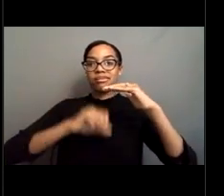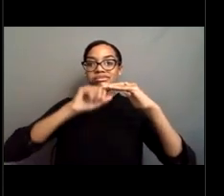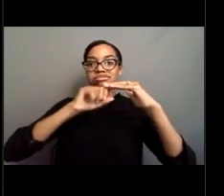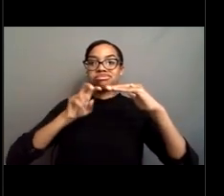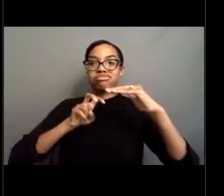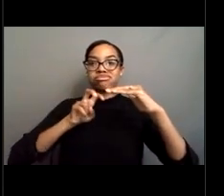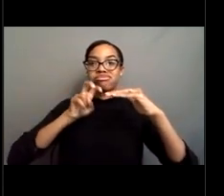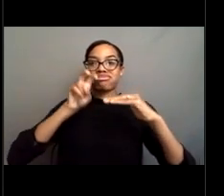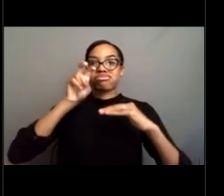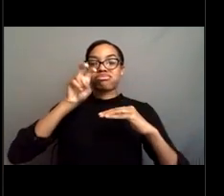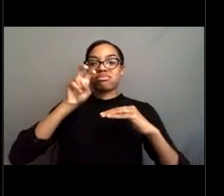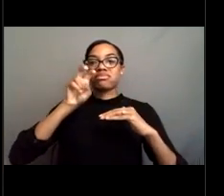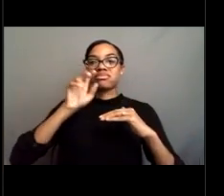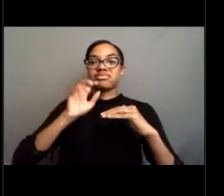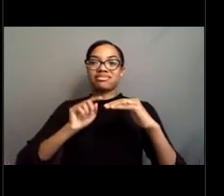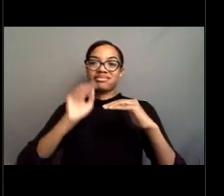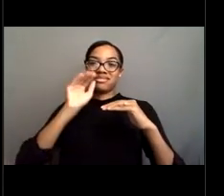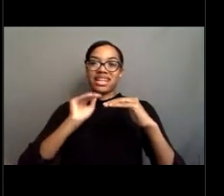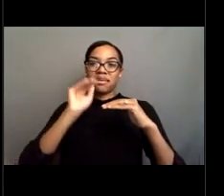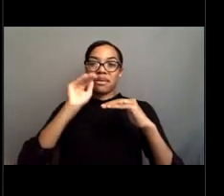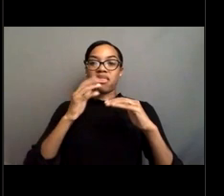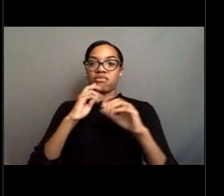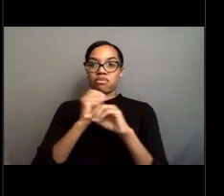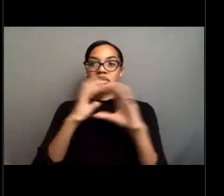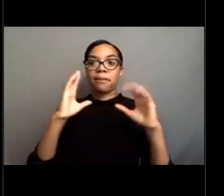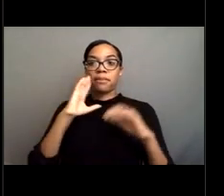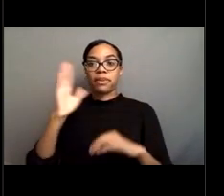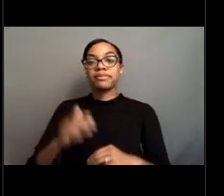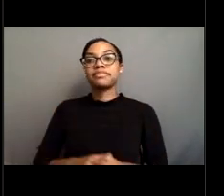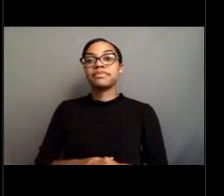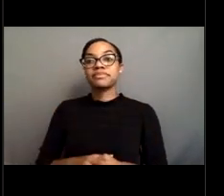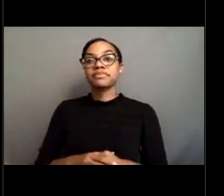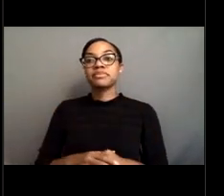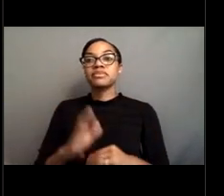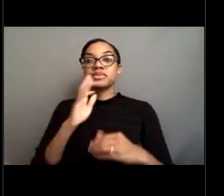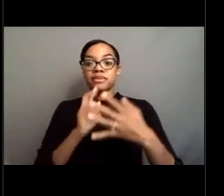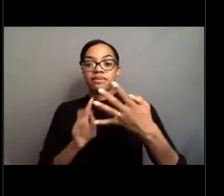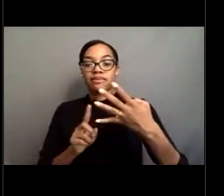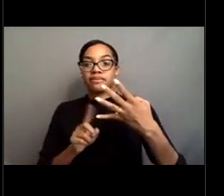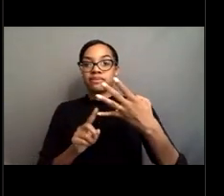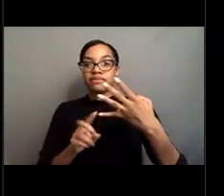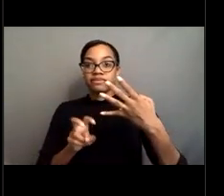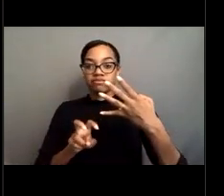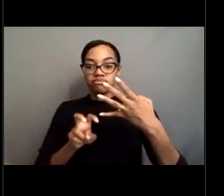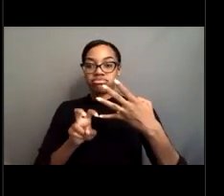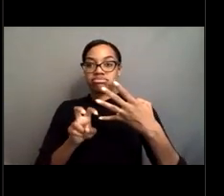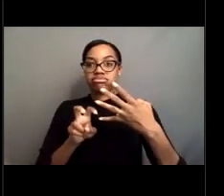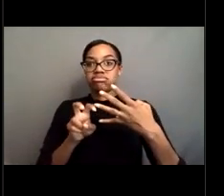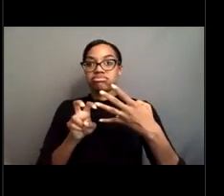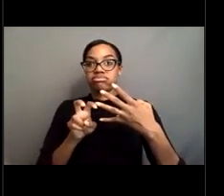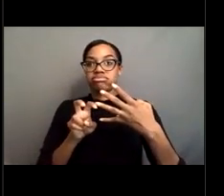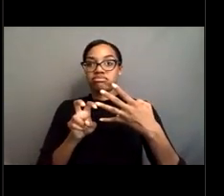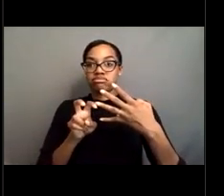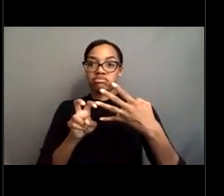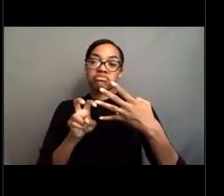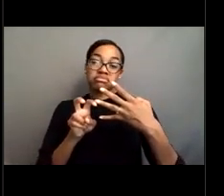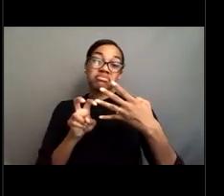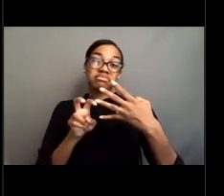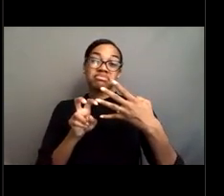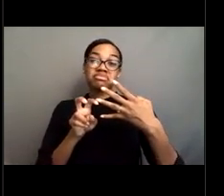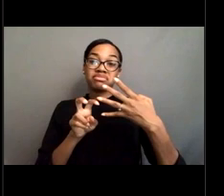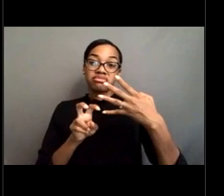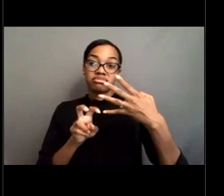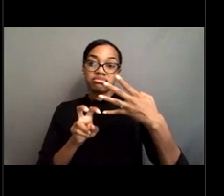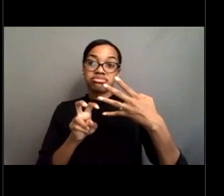then eventually the thermosphere. So weather balloons go all the way through the troposphere, and then really just about most of the way